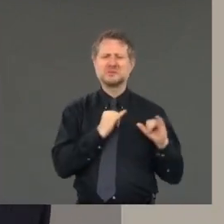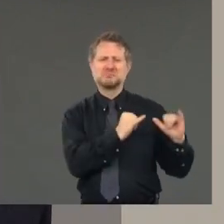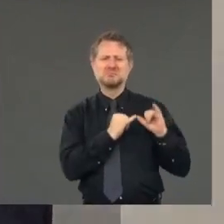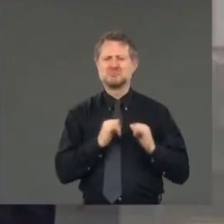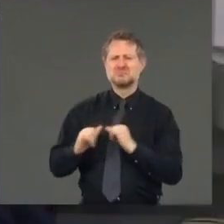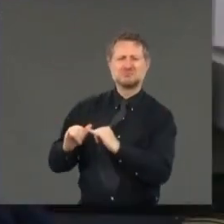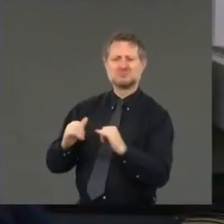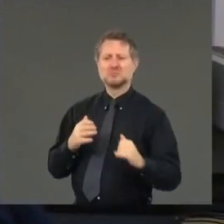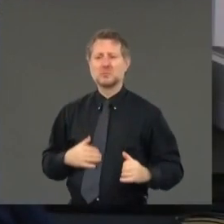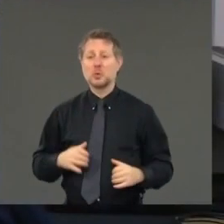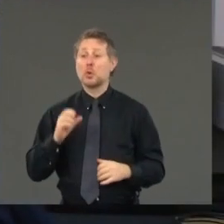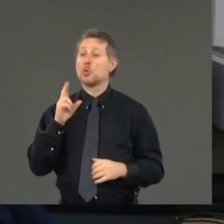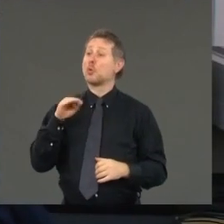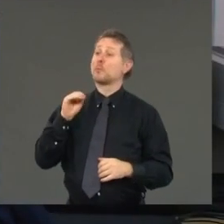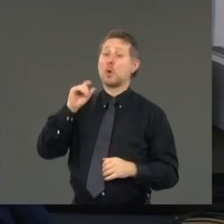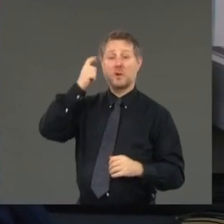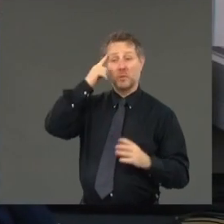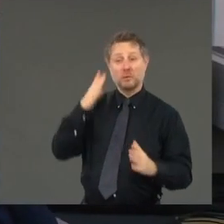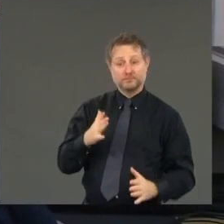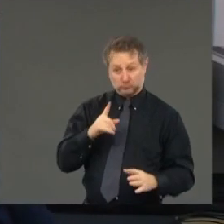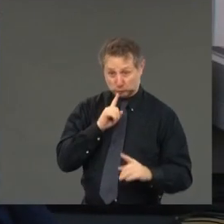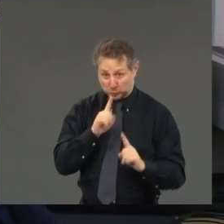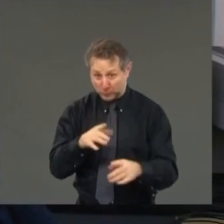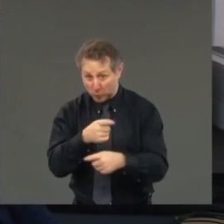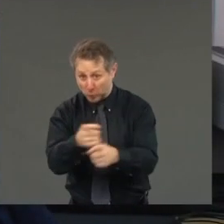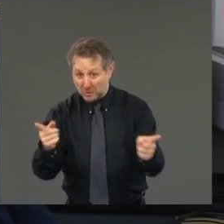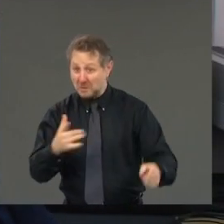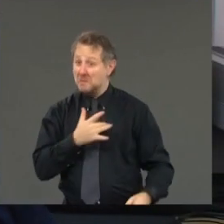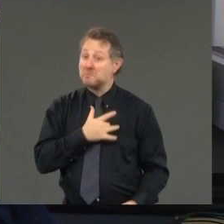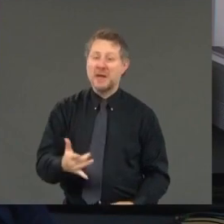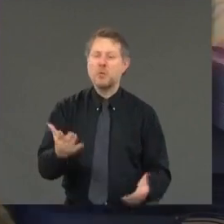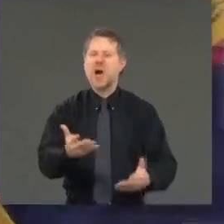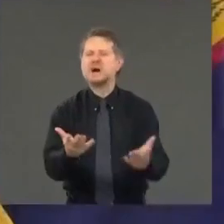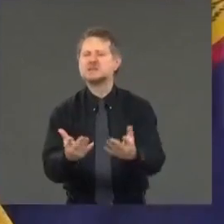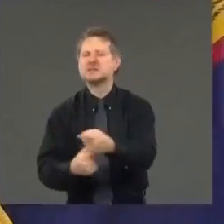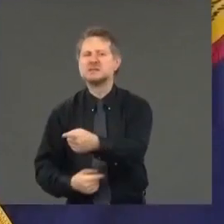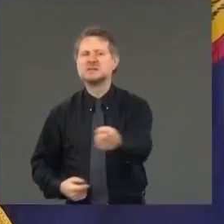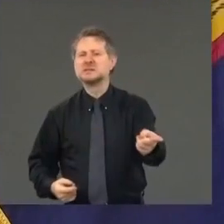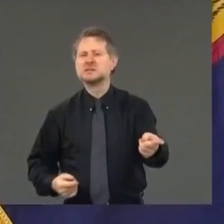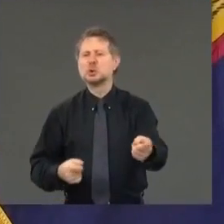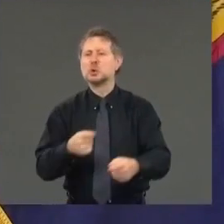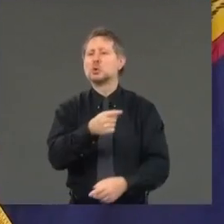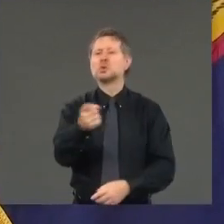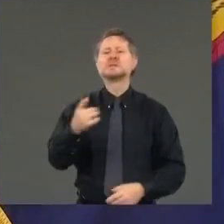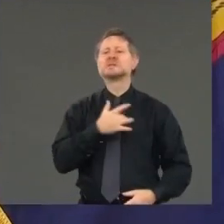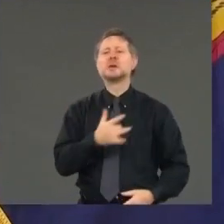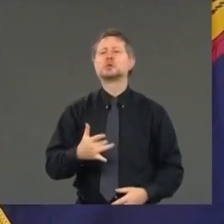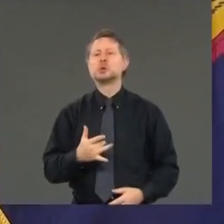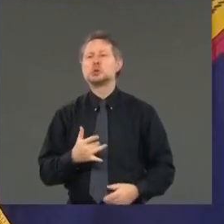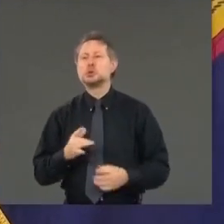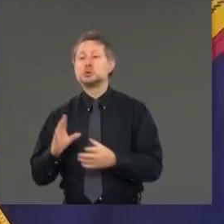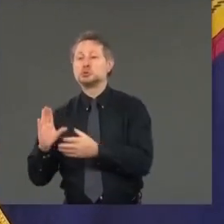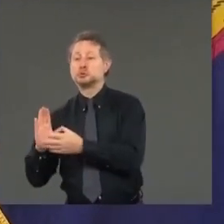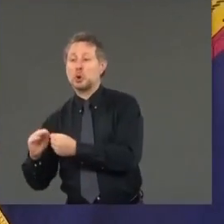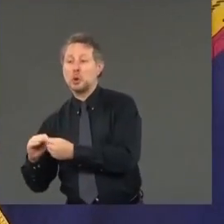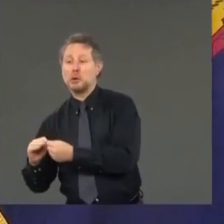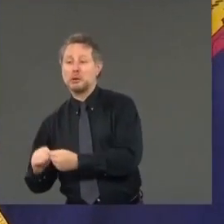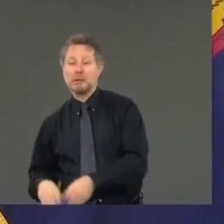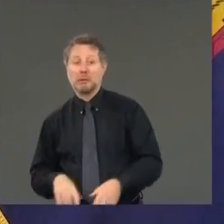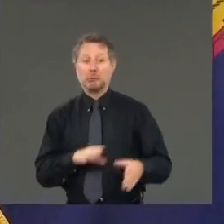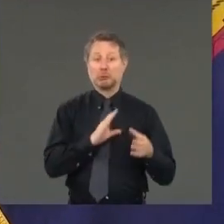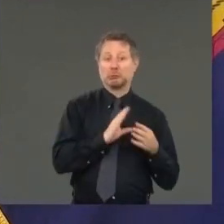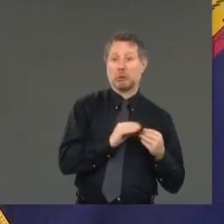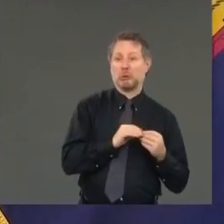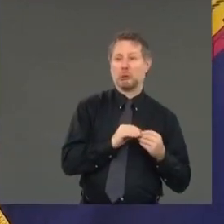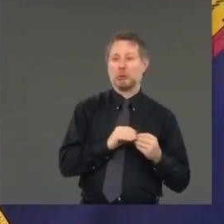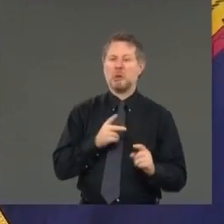guys tend to do is you juxtapose two different things. We have